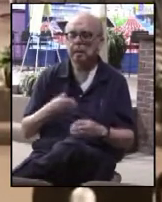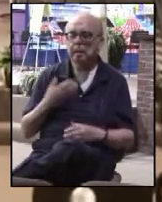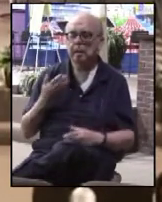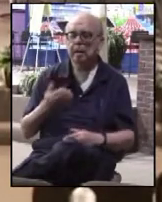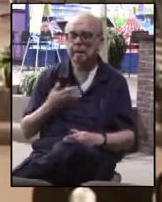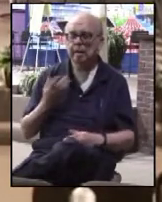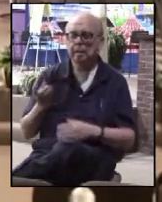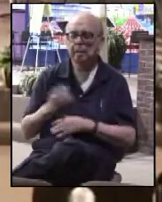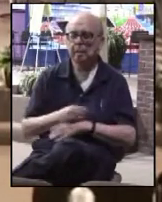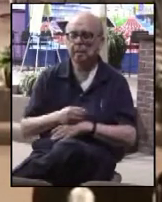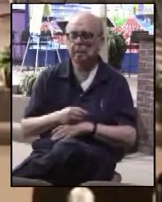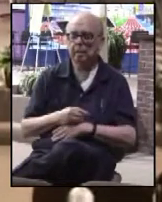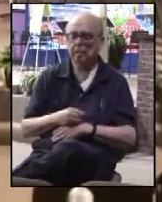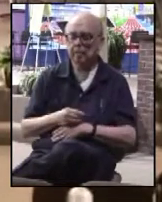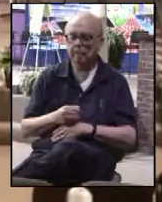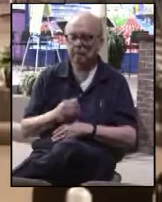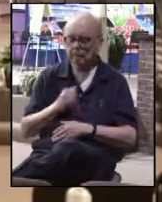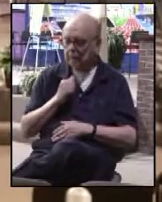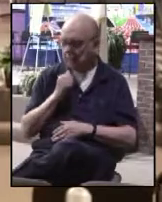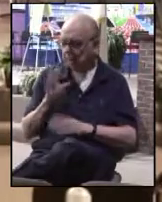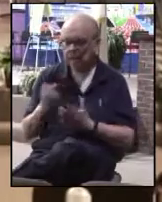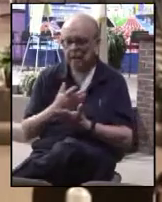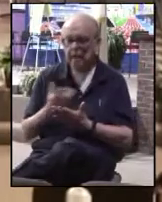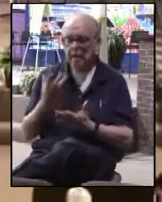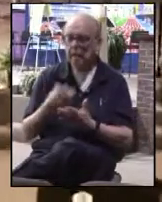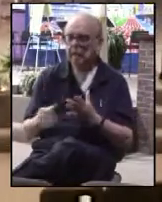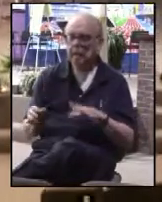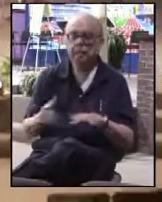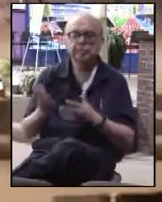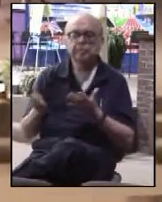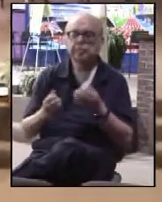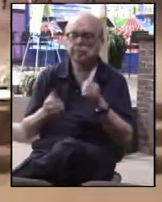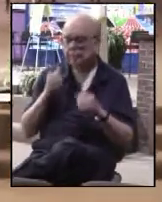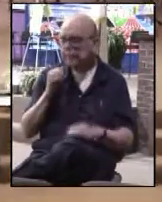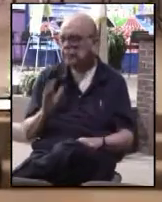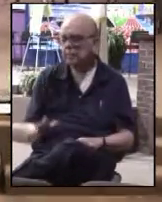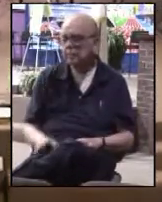it didn't take anything out of us to serve her